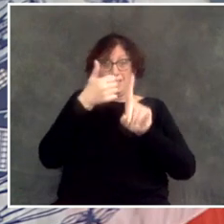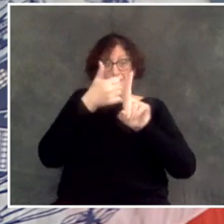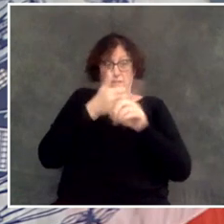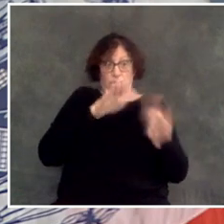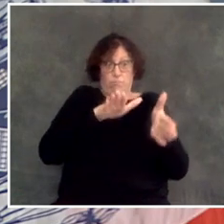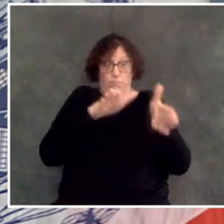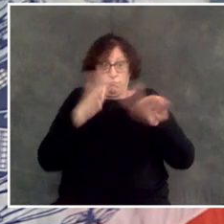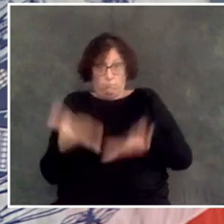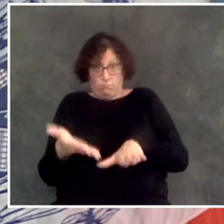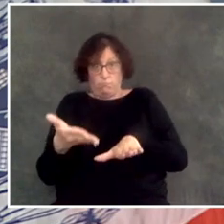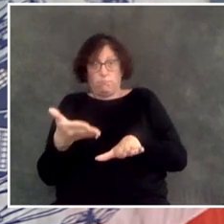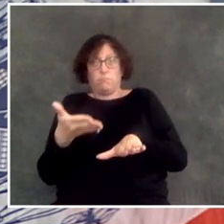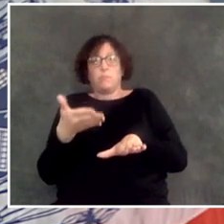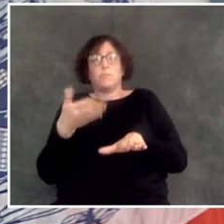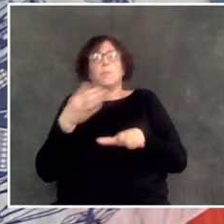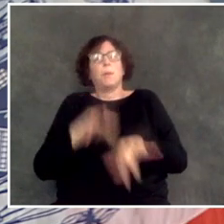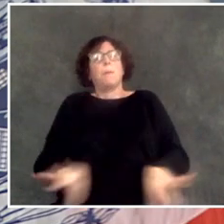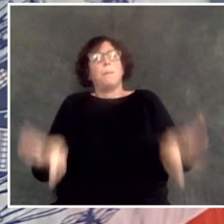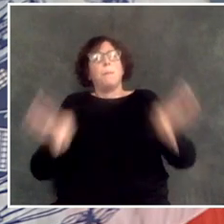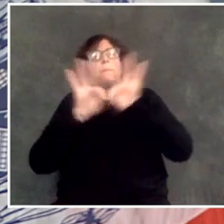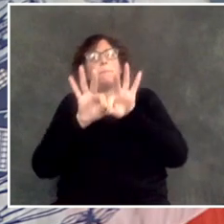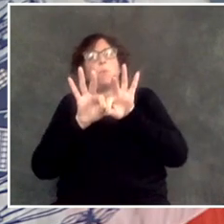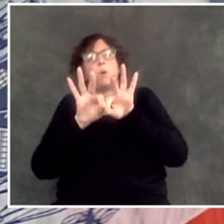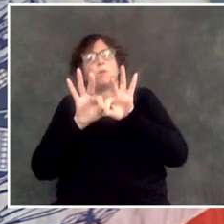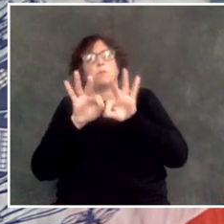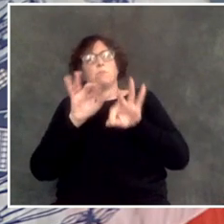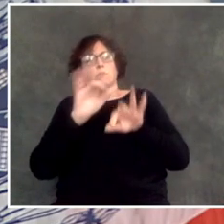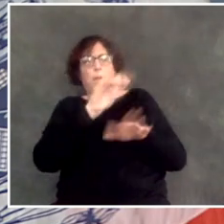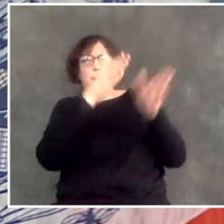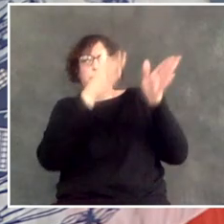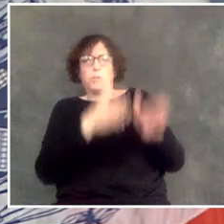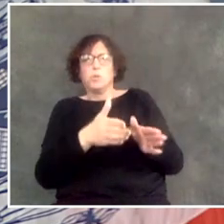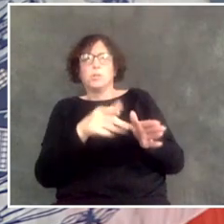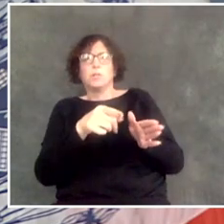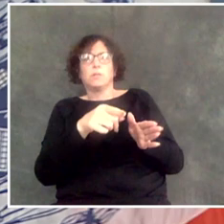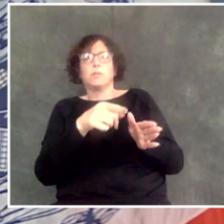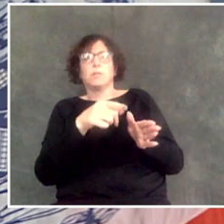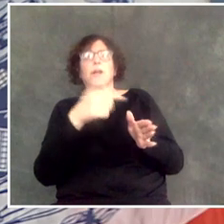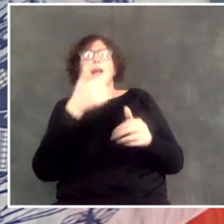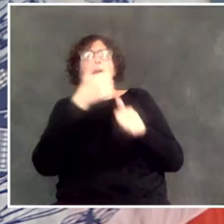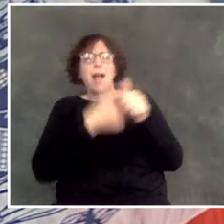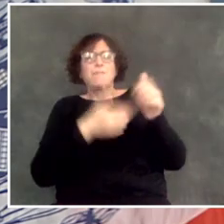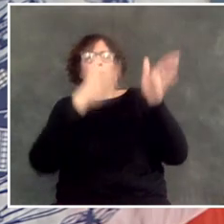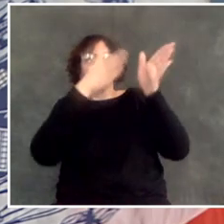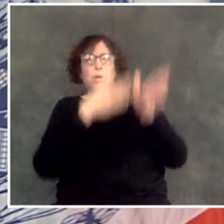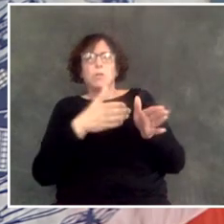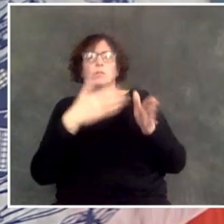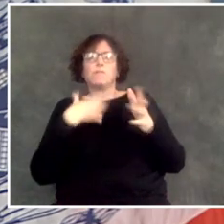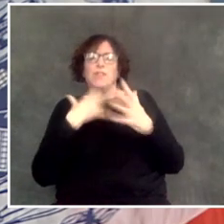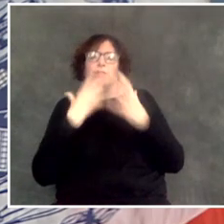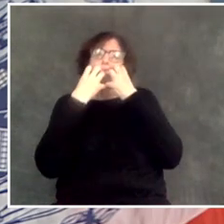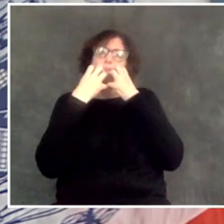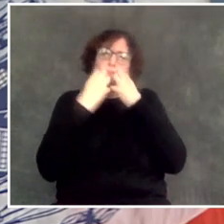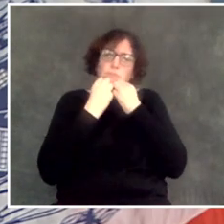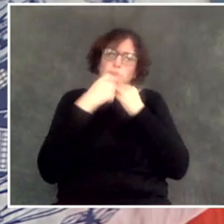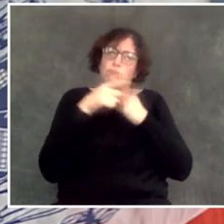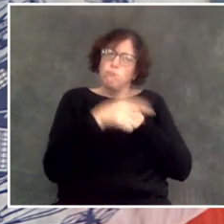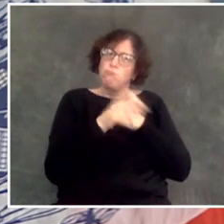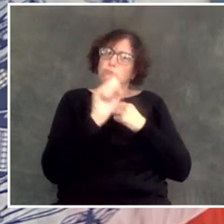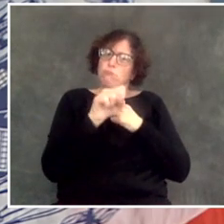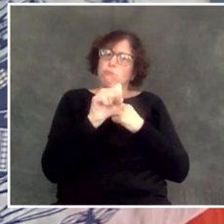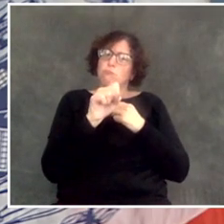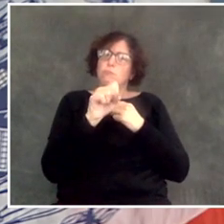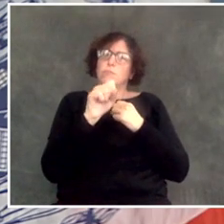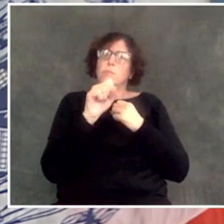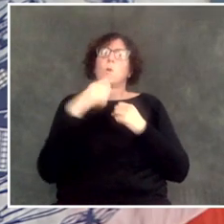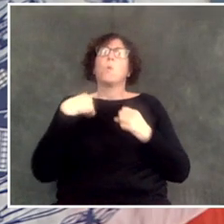up with a system to accommodate families over time. We will not be using any inmates from